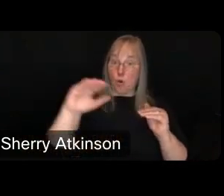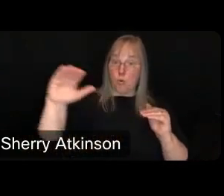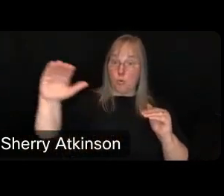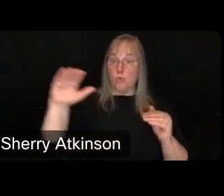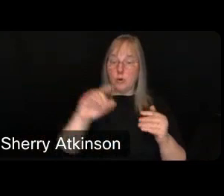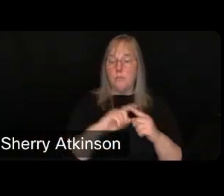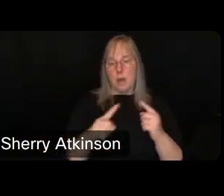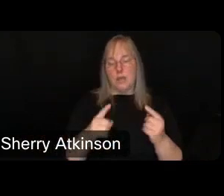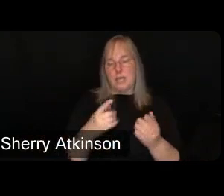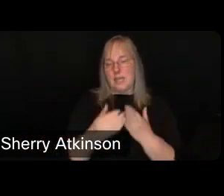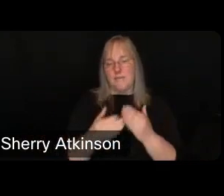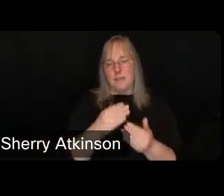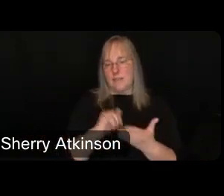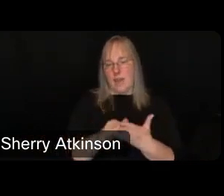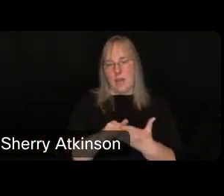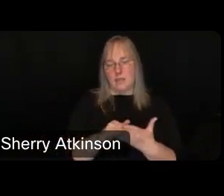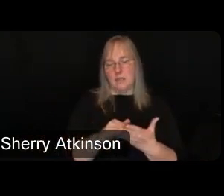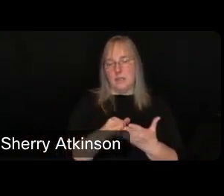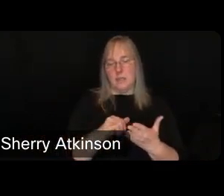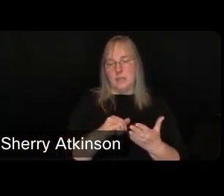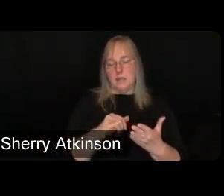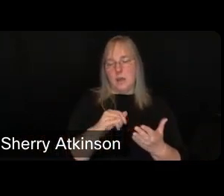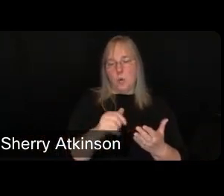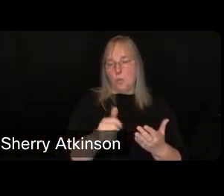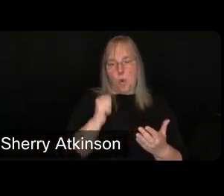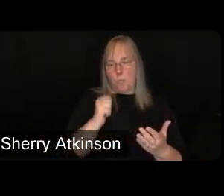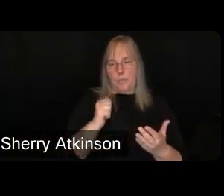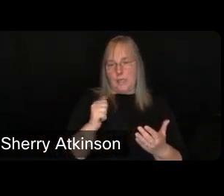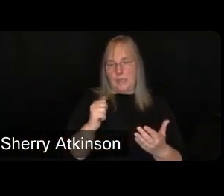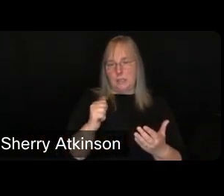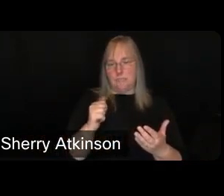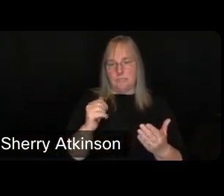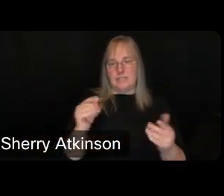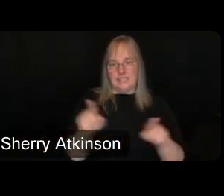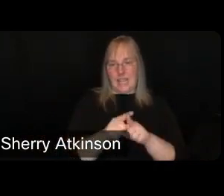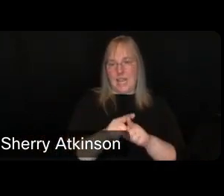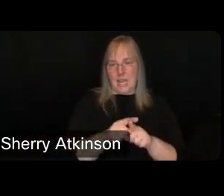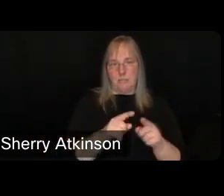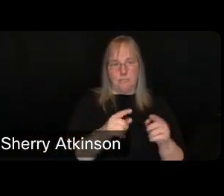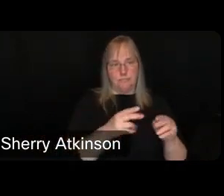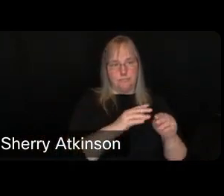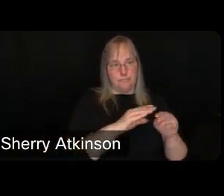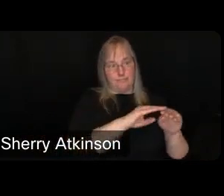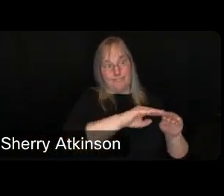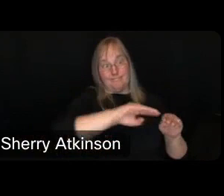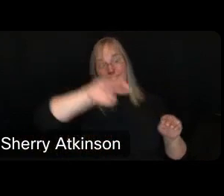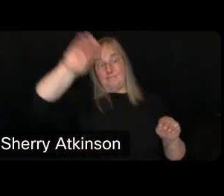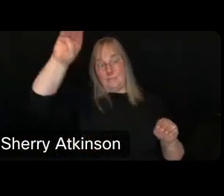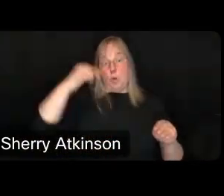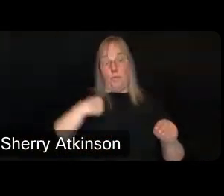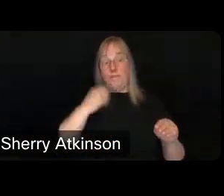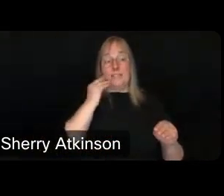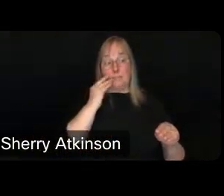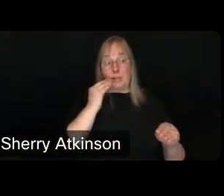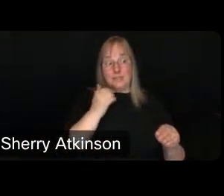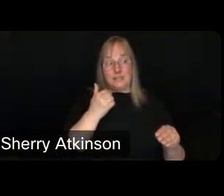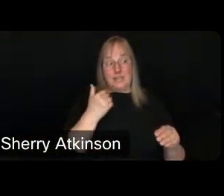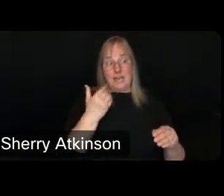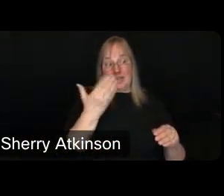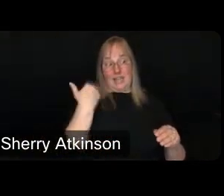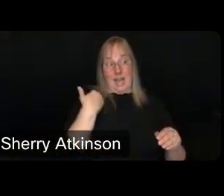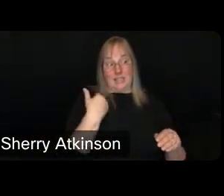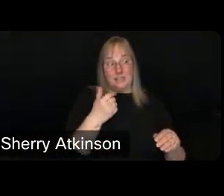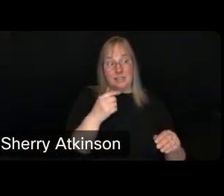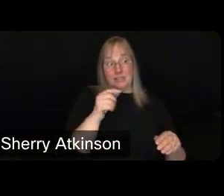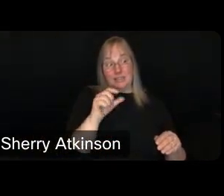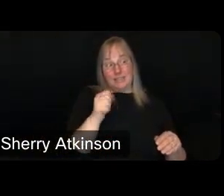be at the level that we experienced in the last few decades there. So but Hoku by Design will hope sustain